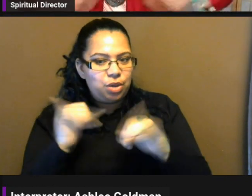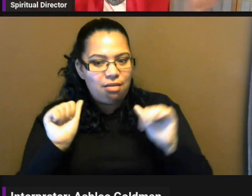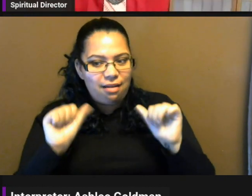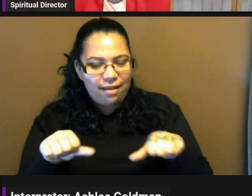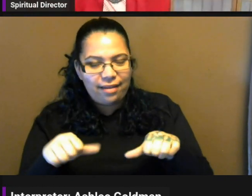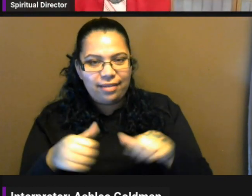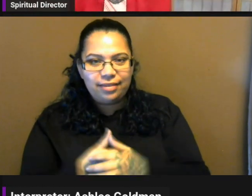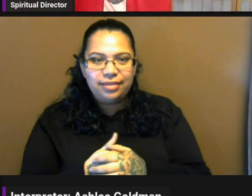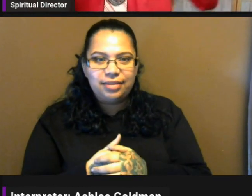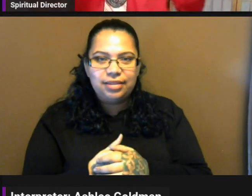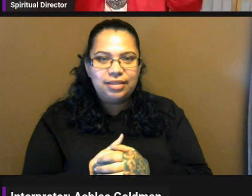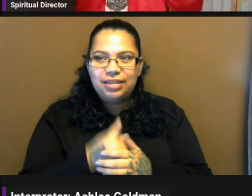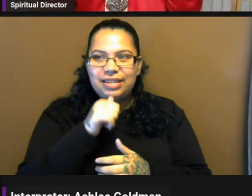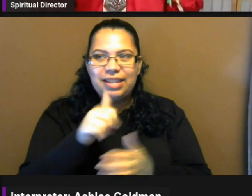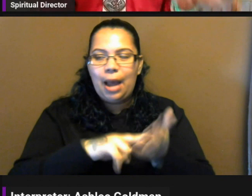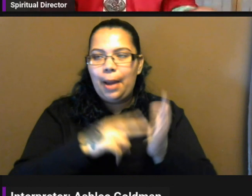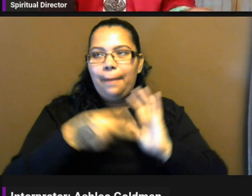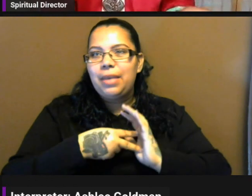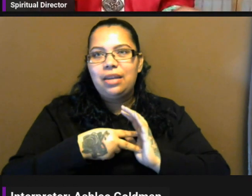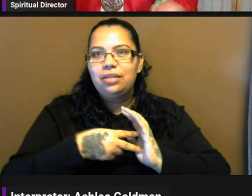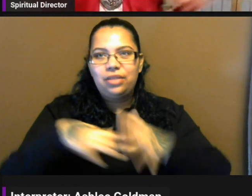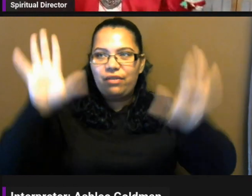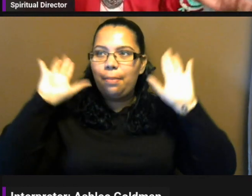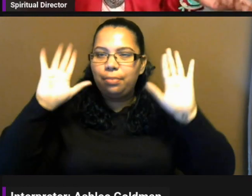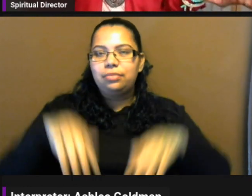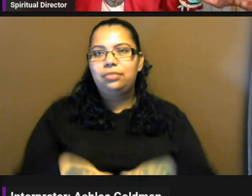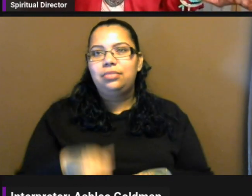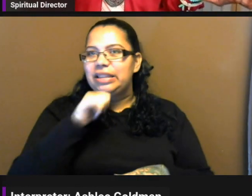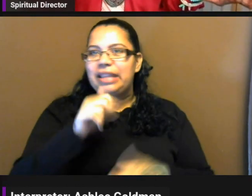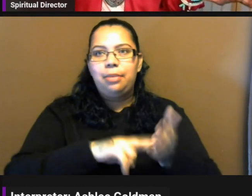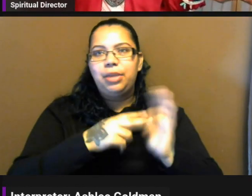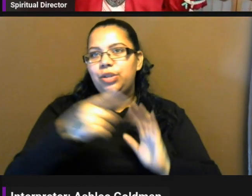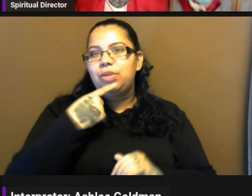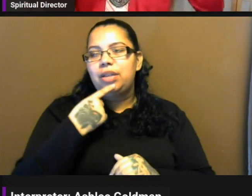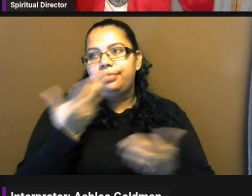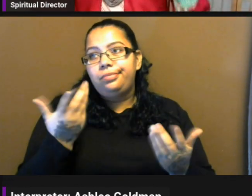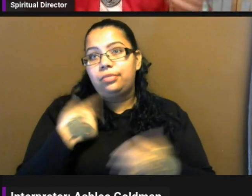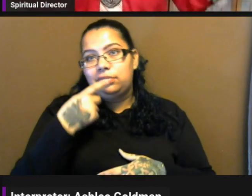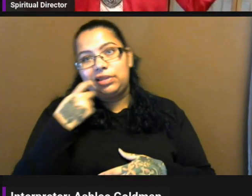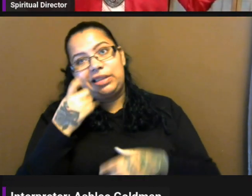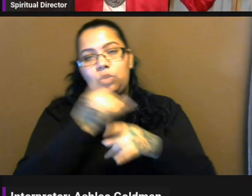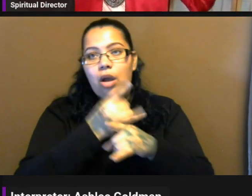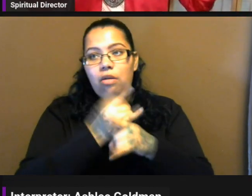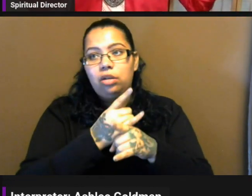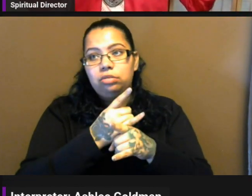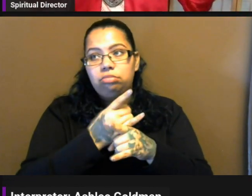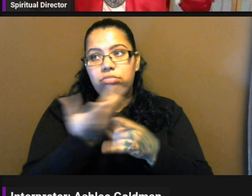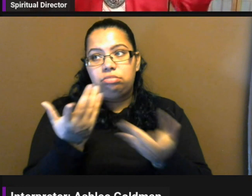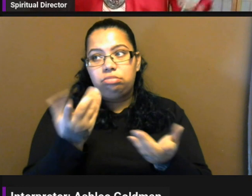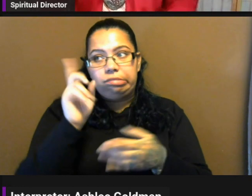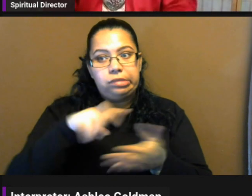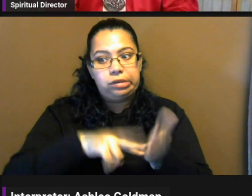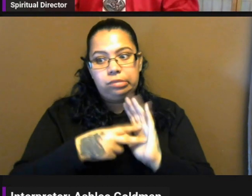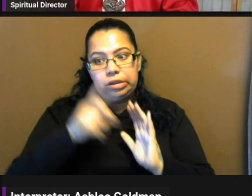It's not simply throwing up your hands and saying, well, I'm an alcoholic. I'm going to do